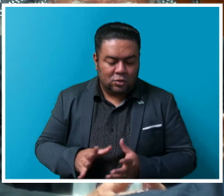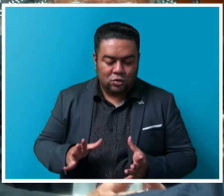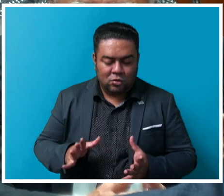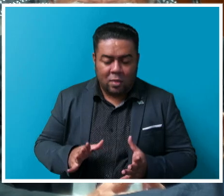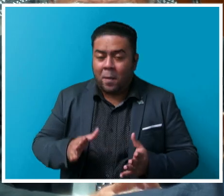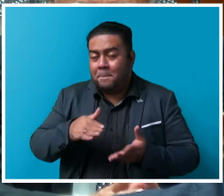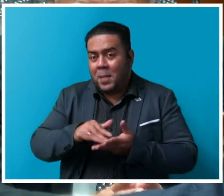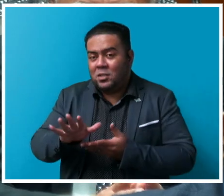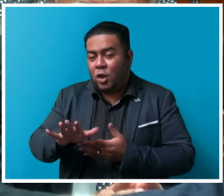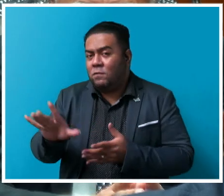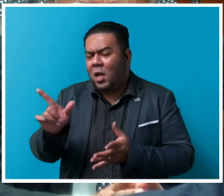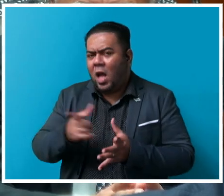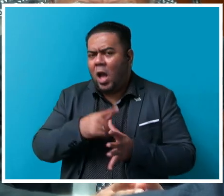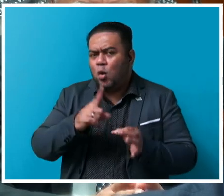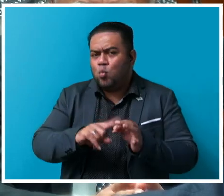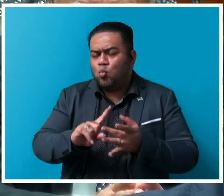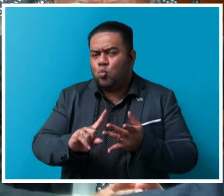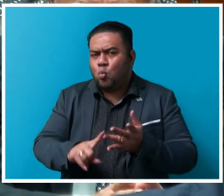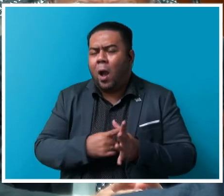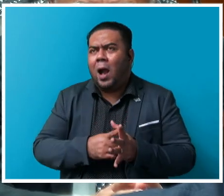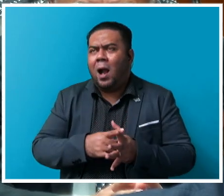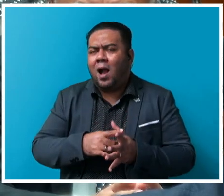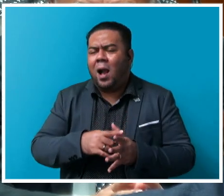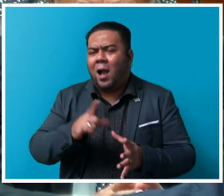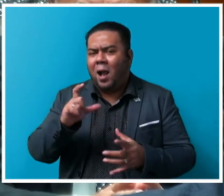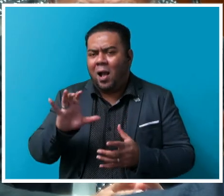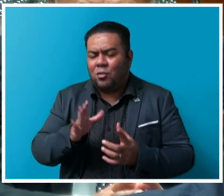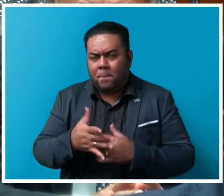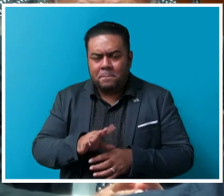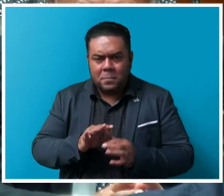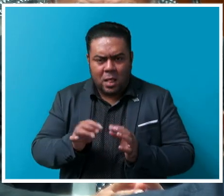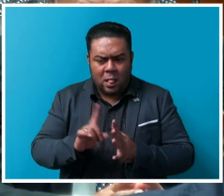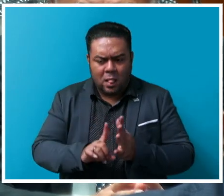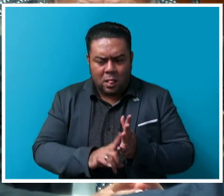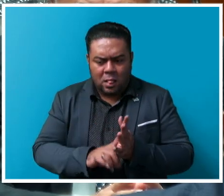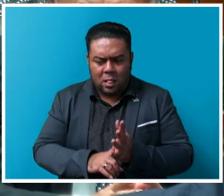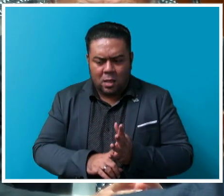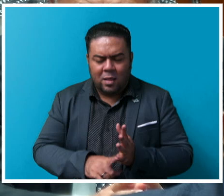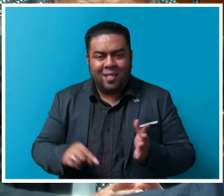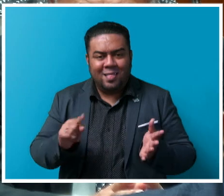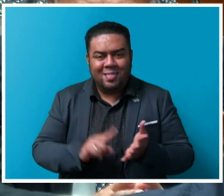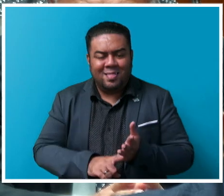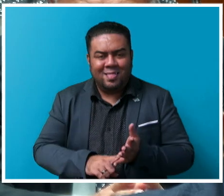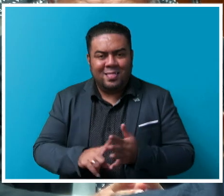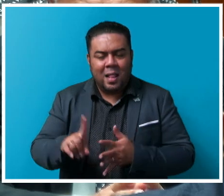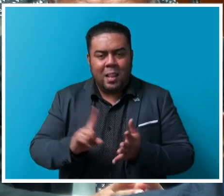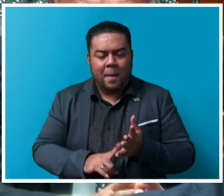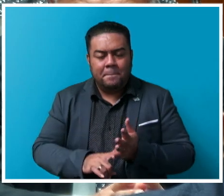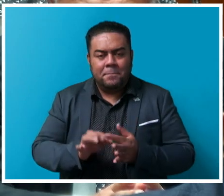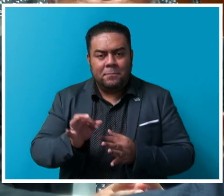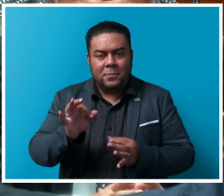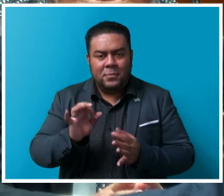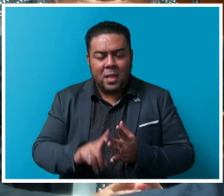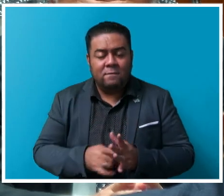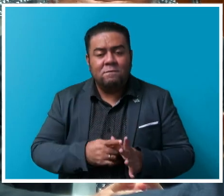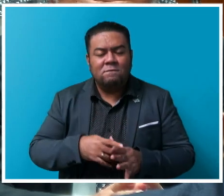the aquaculture bill has been timely. Our local experts are working on tilapia, prawn, and oyster farming, which we aim to